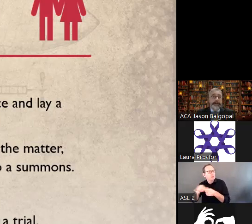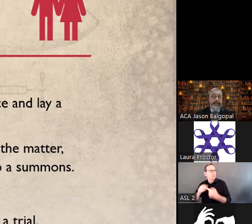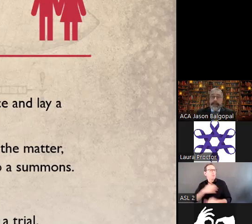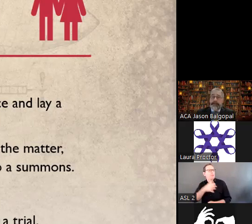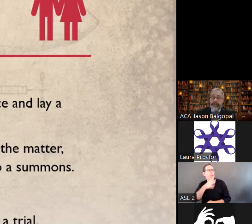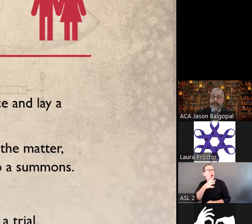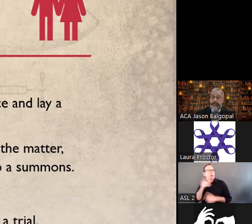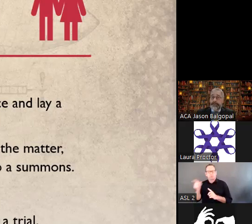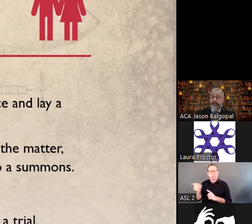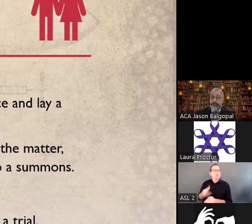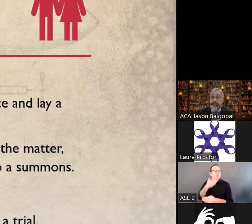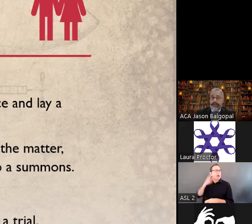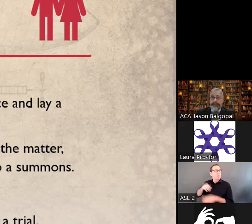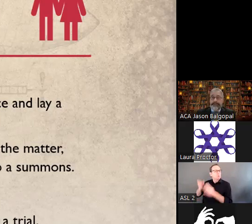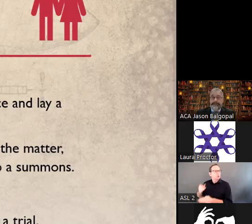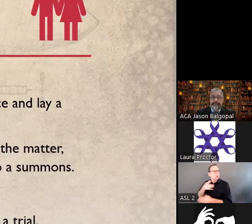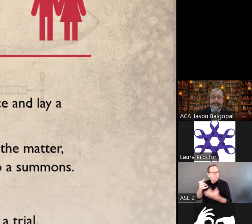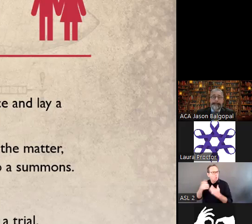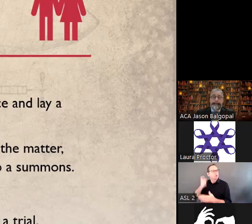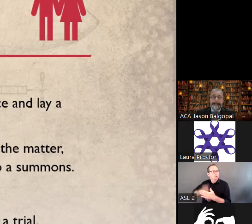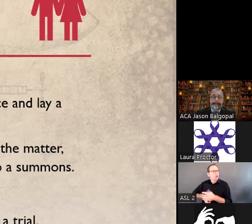is alleged actually constitutes a criminal offense.